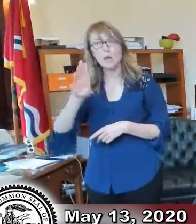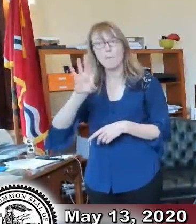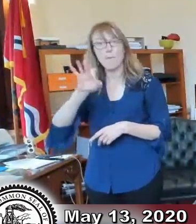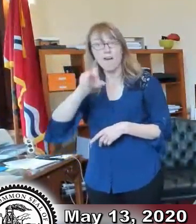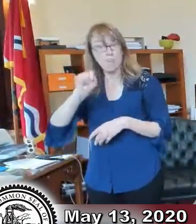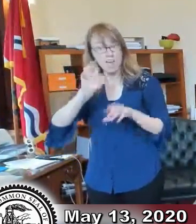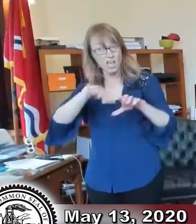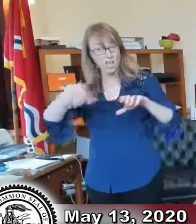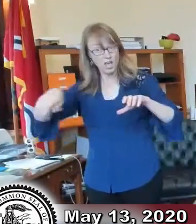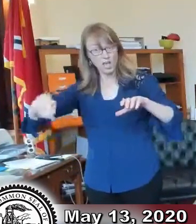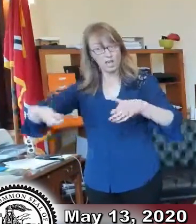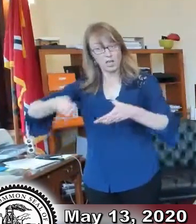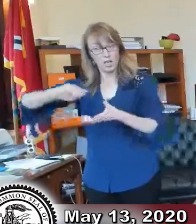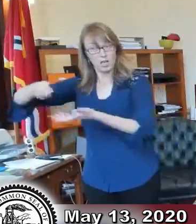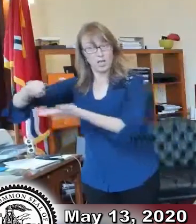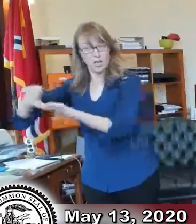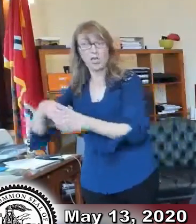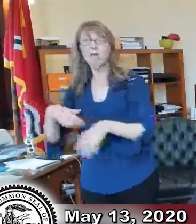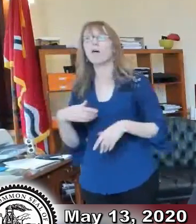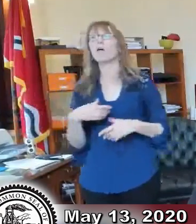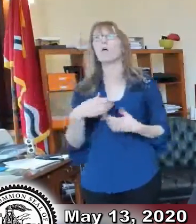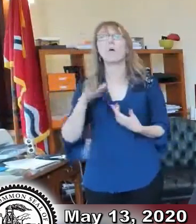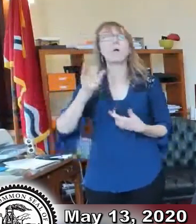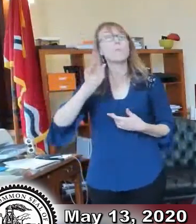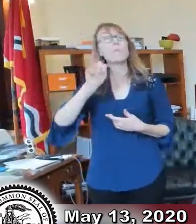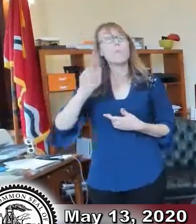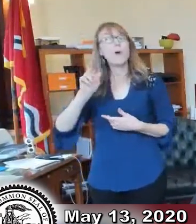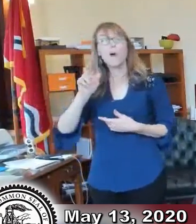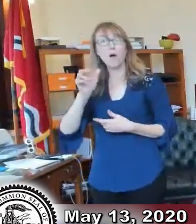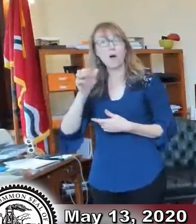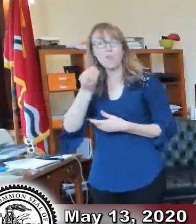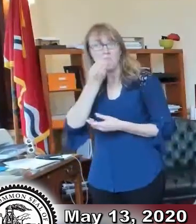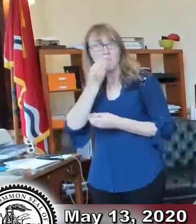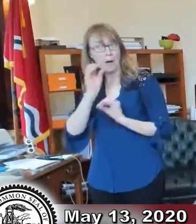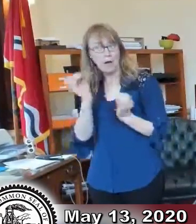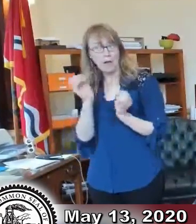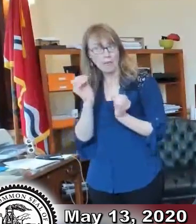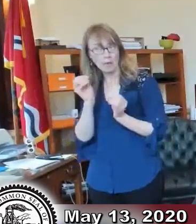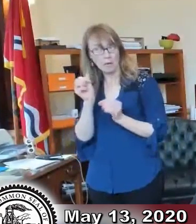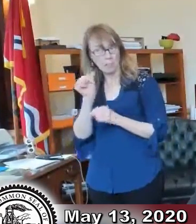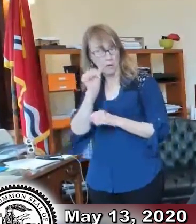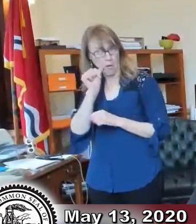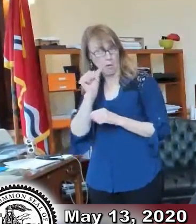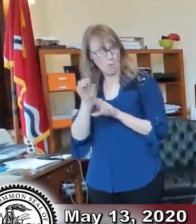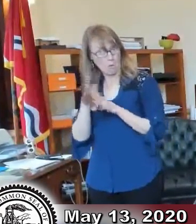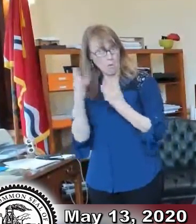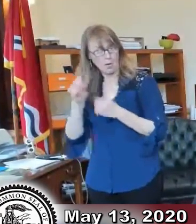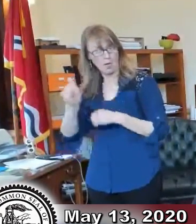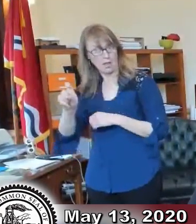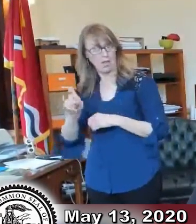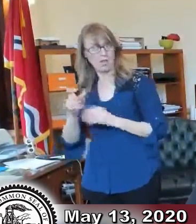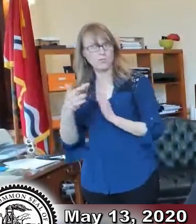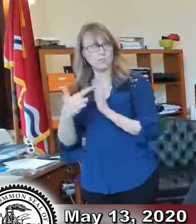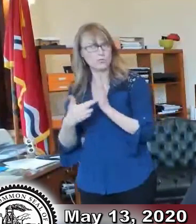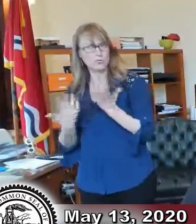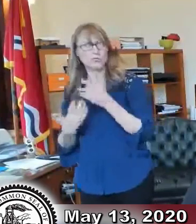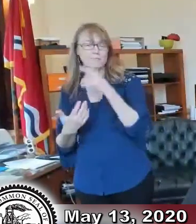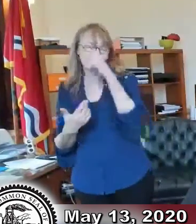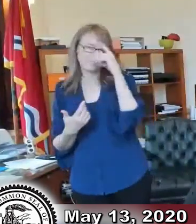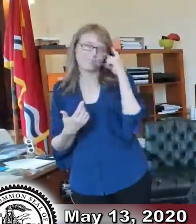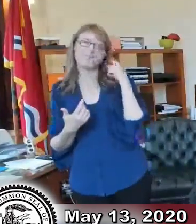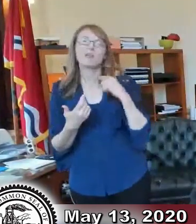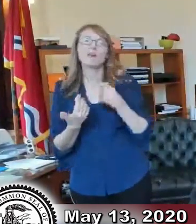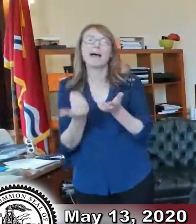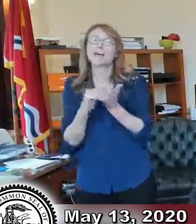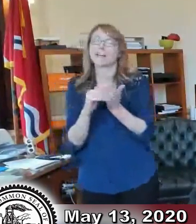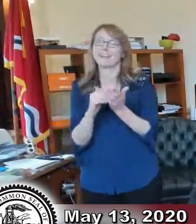out. And again, go to our website. If you're really interested in restaurants, please, it's not that many pages, I don't know, it's 5 or